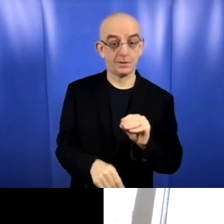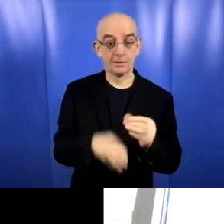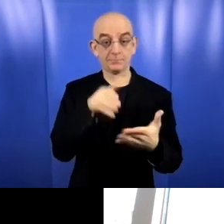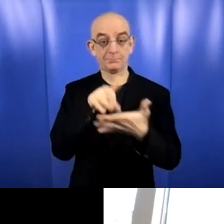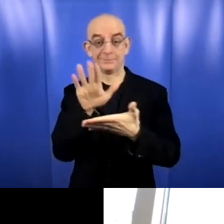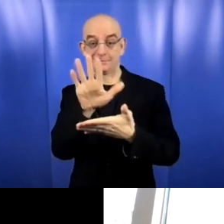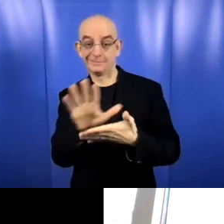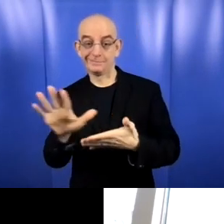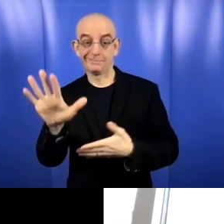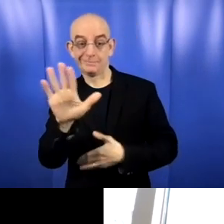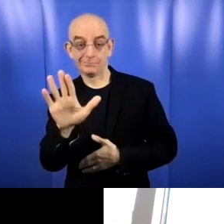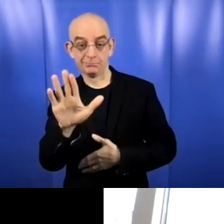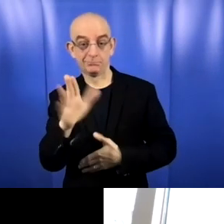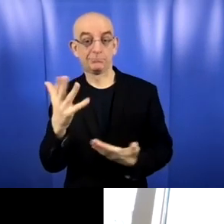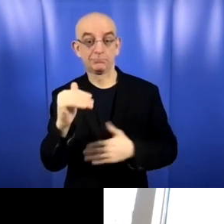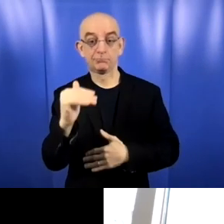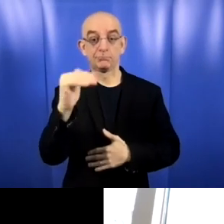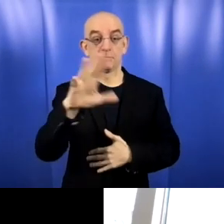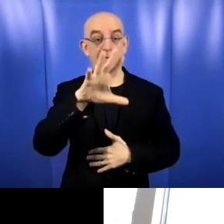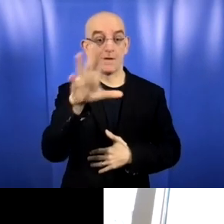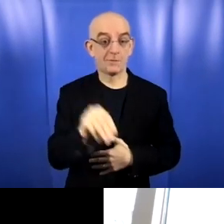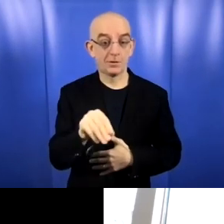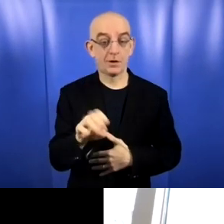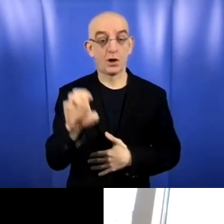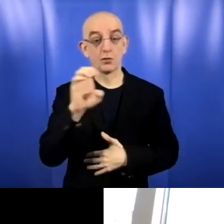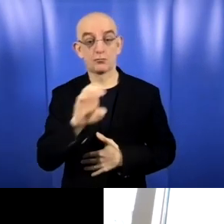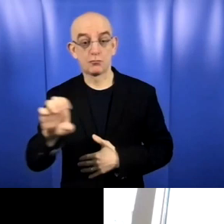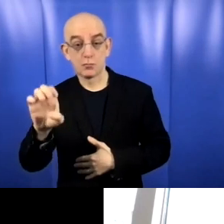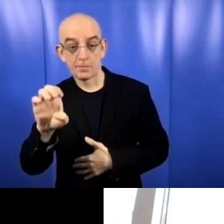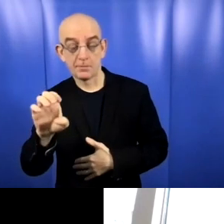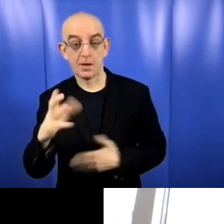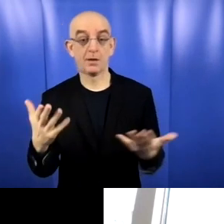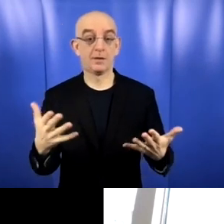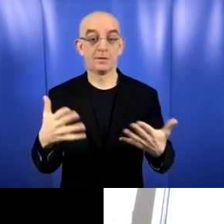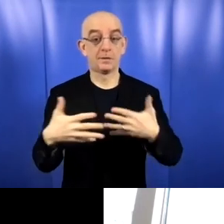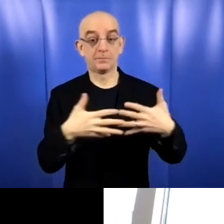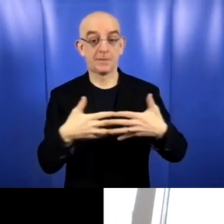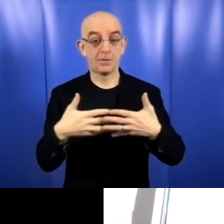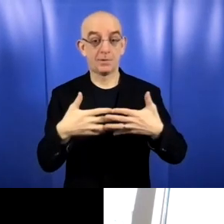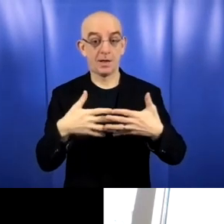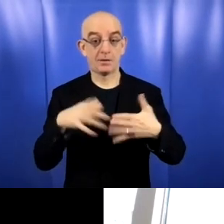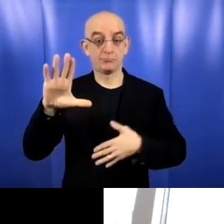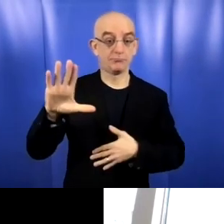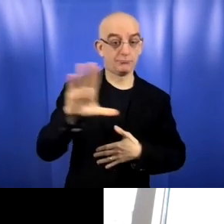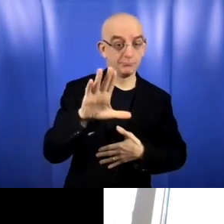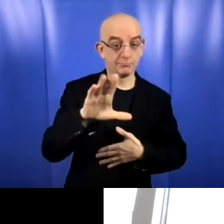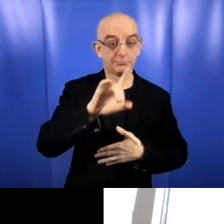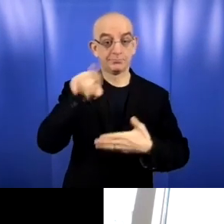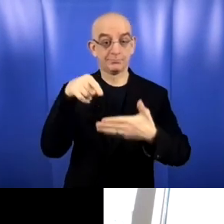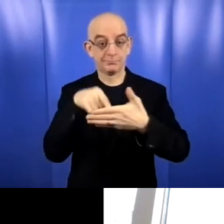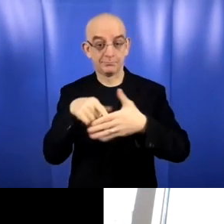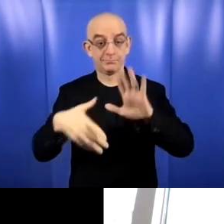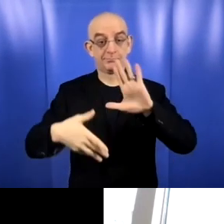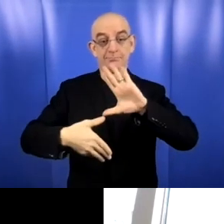time zone has been covered since we started on the 18th. And it has been